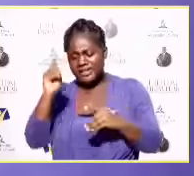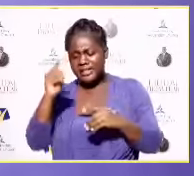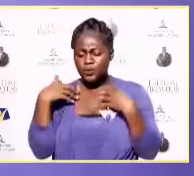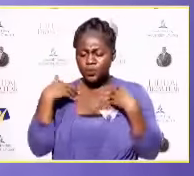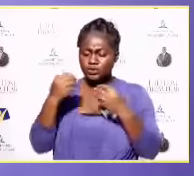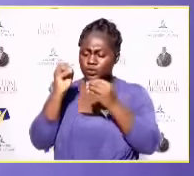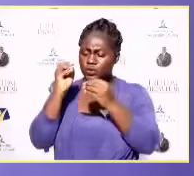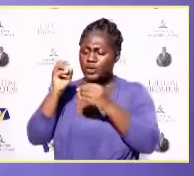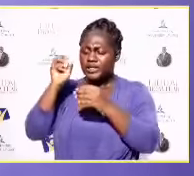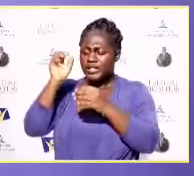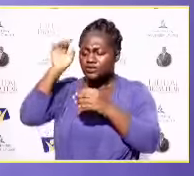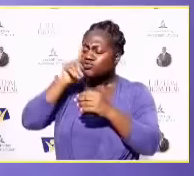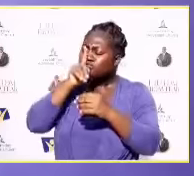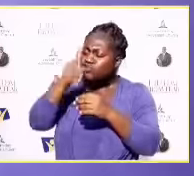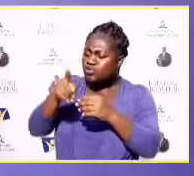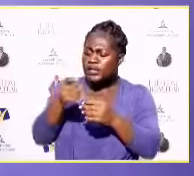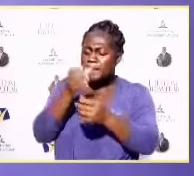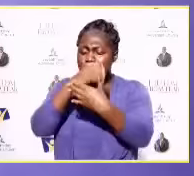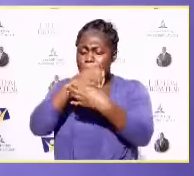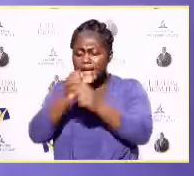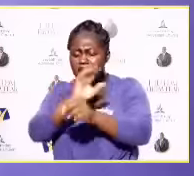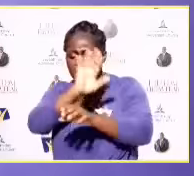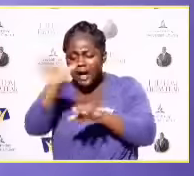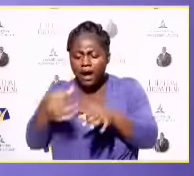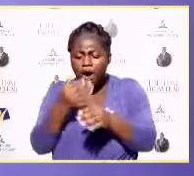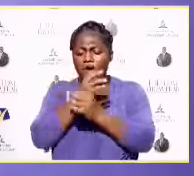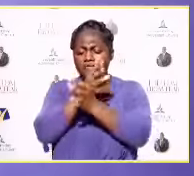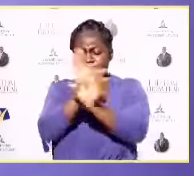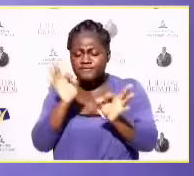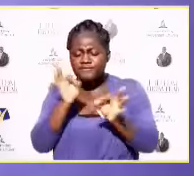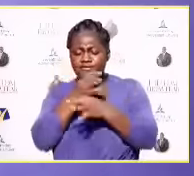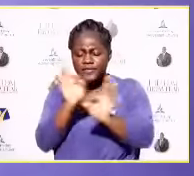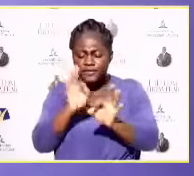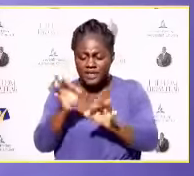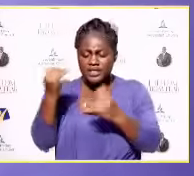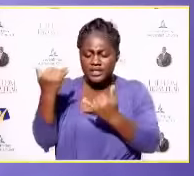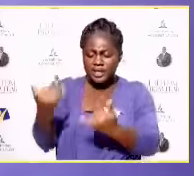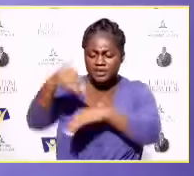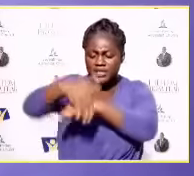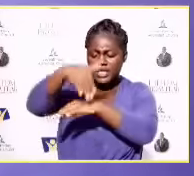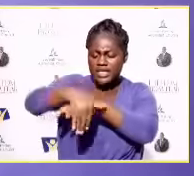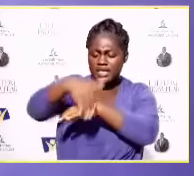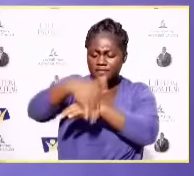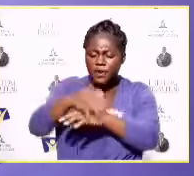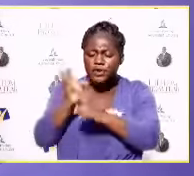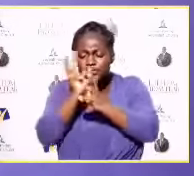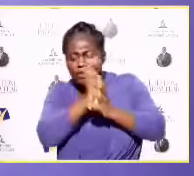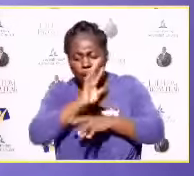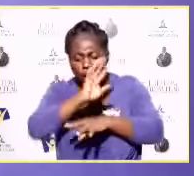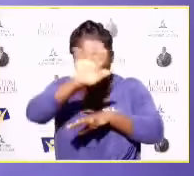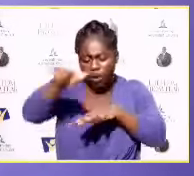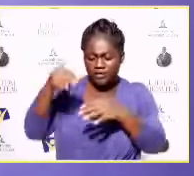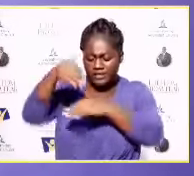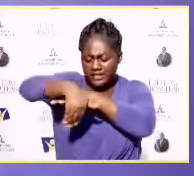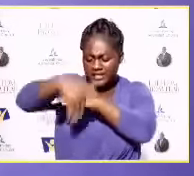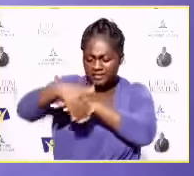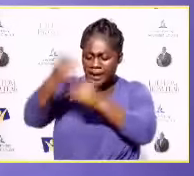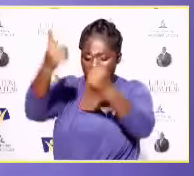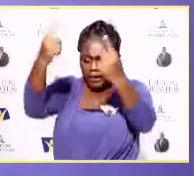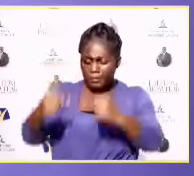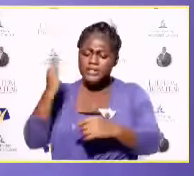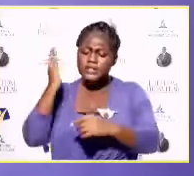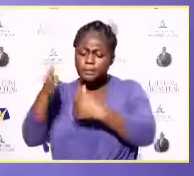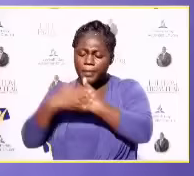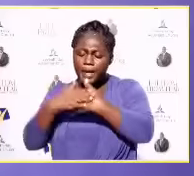that sets us free. Set more people free every night we meet, I pray. Watch over us this evening, Father. Bring us back tomorrow